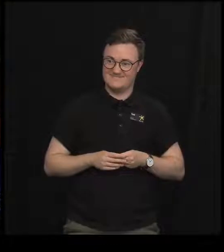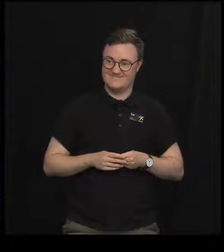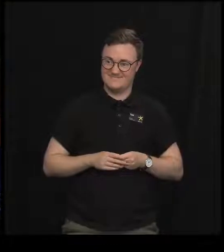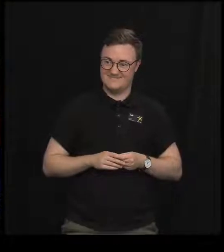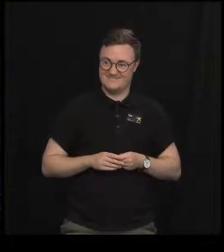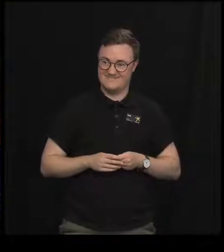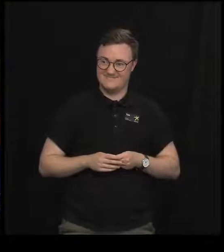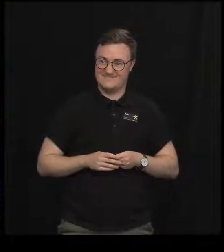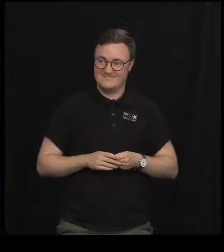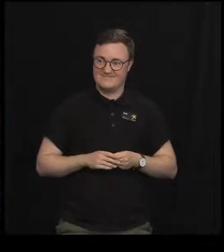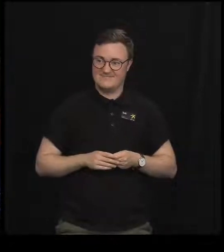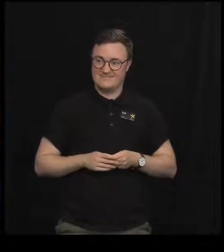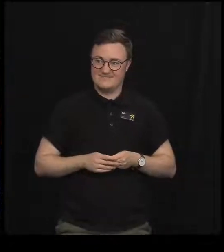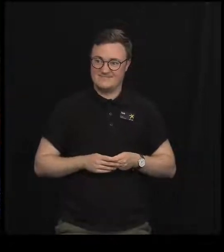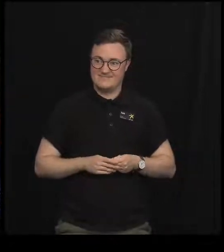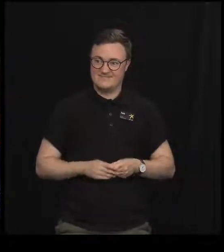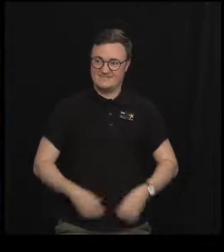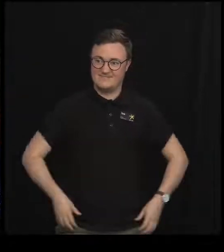stop listening.